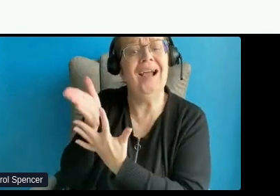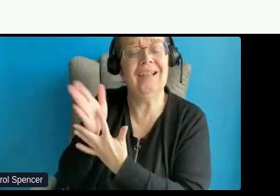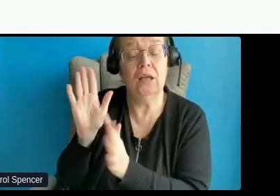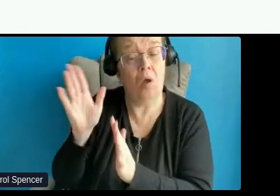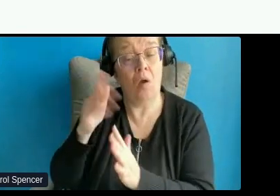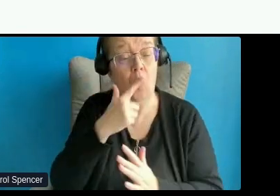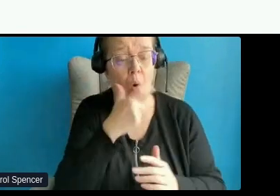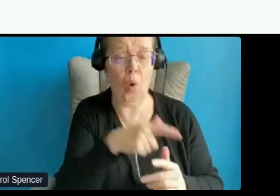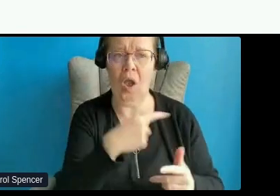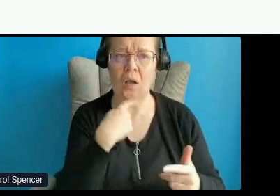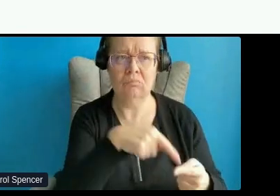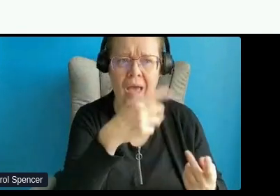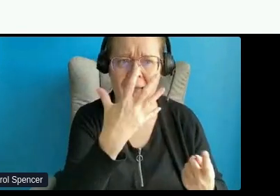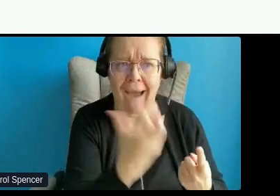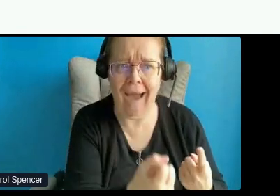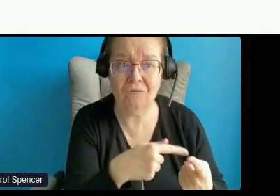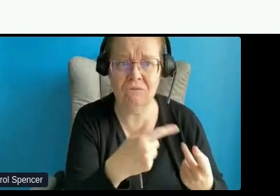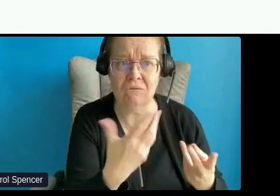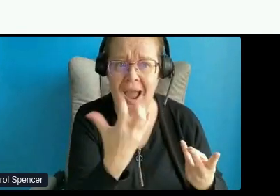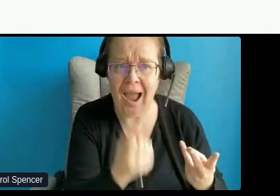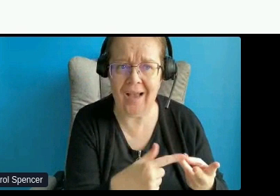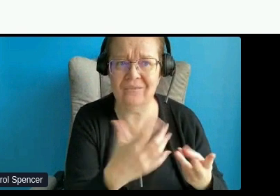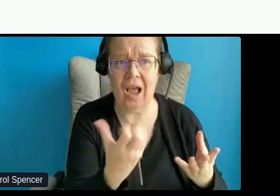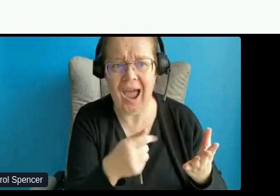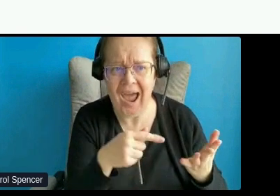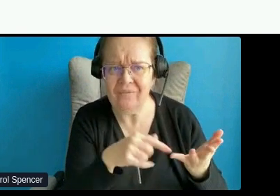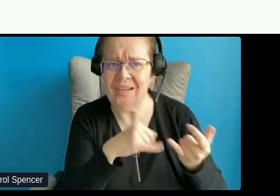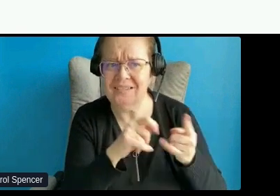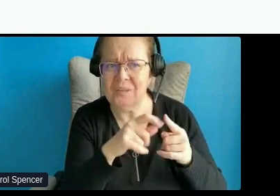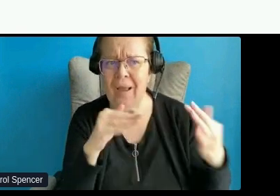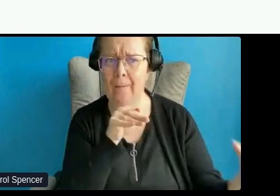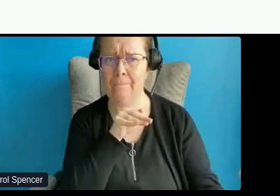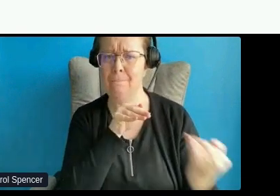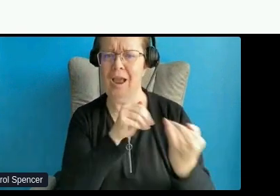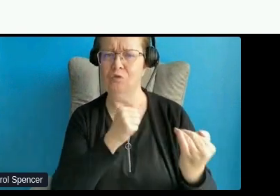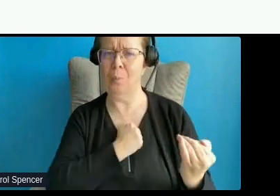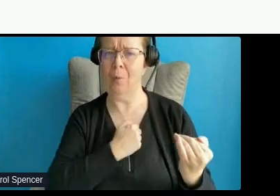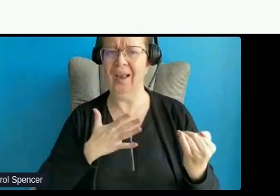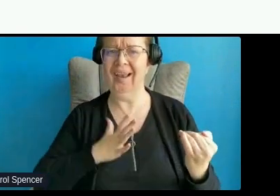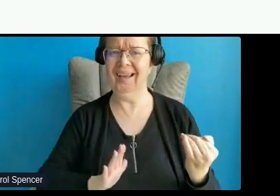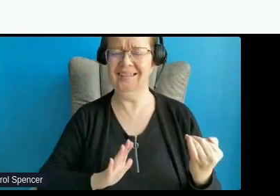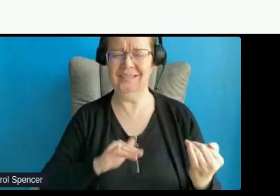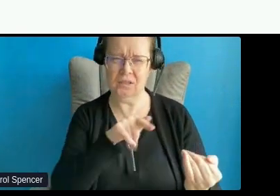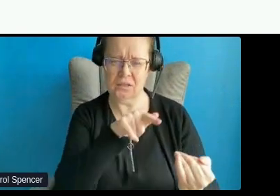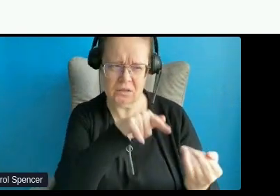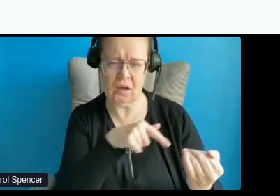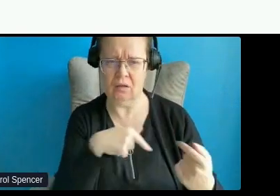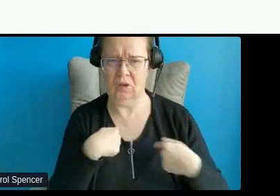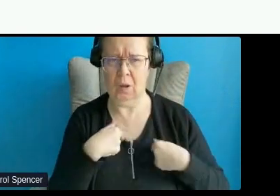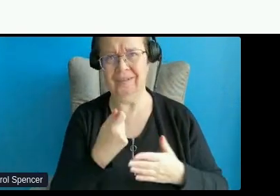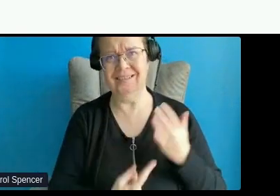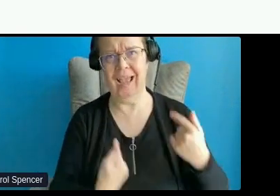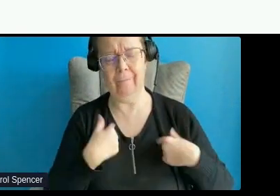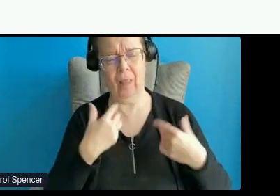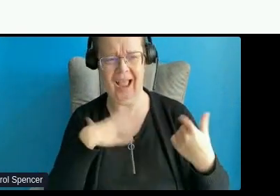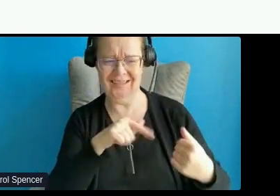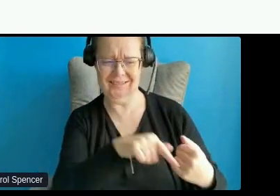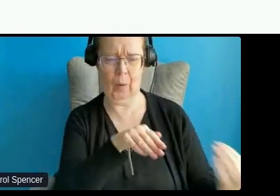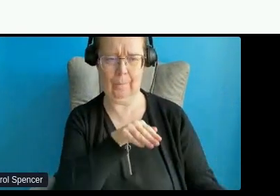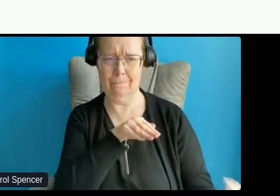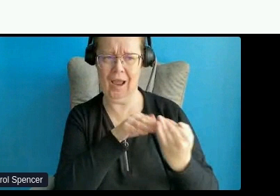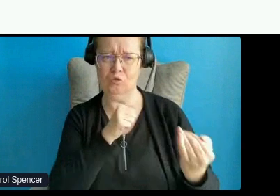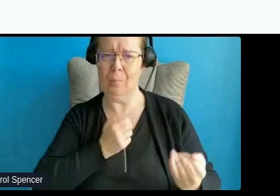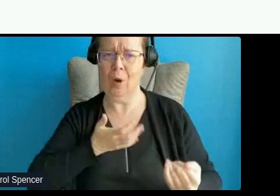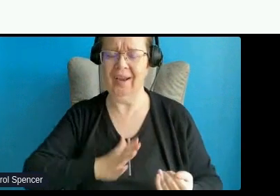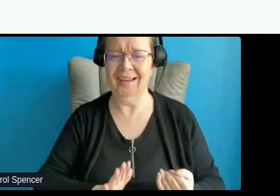that it would have the features or spec that matched their needs as a disabled consumer. So this was